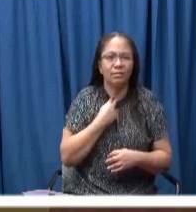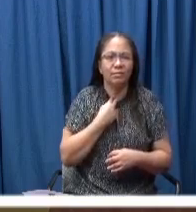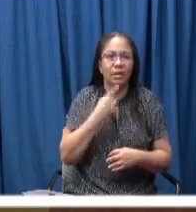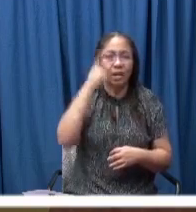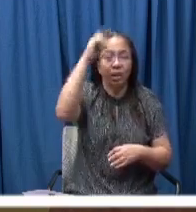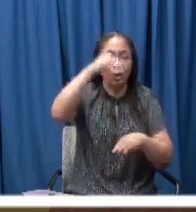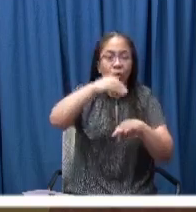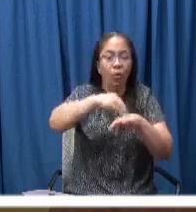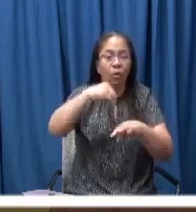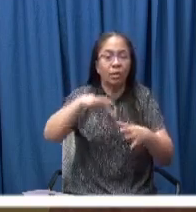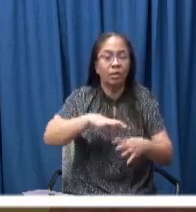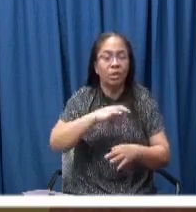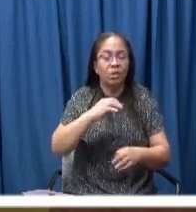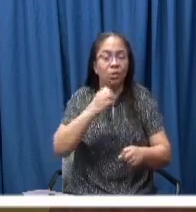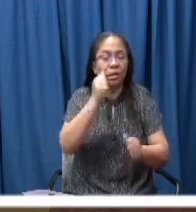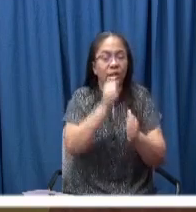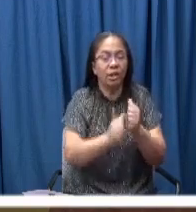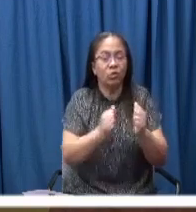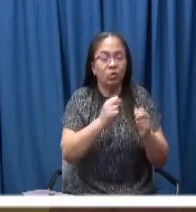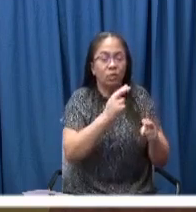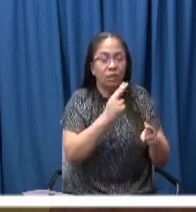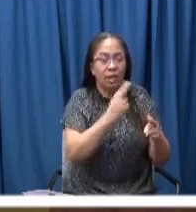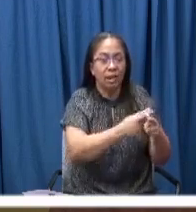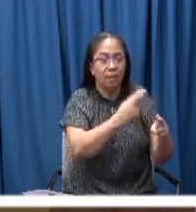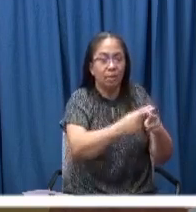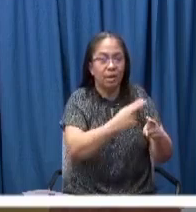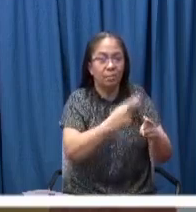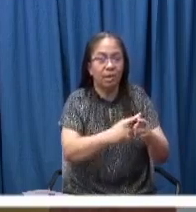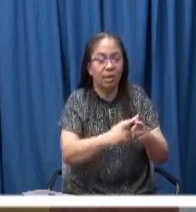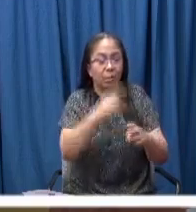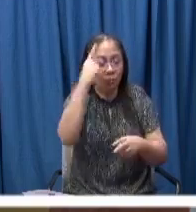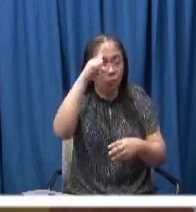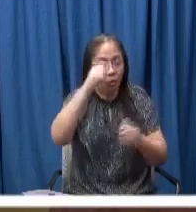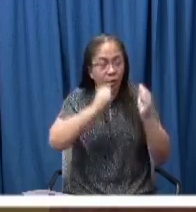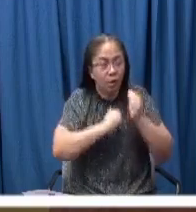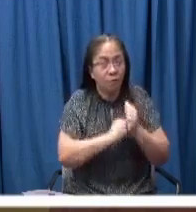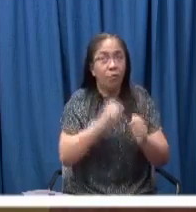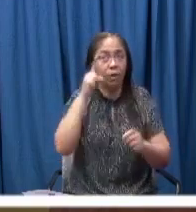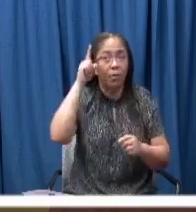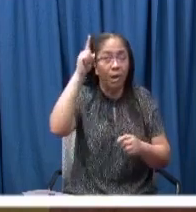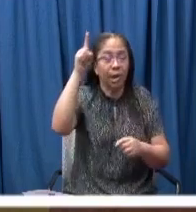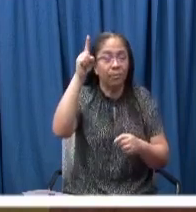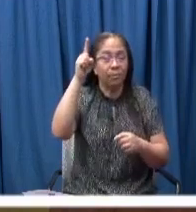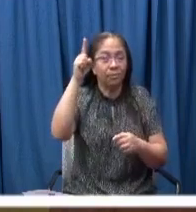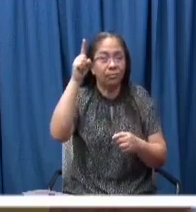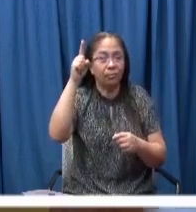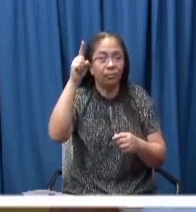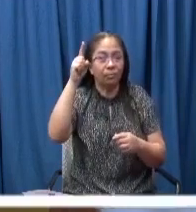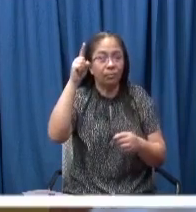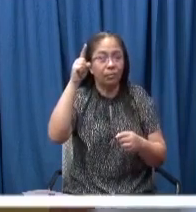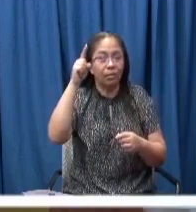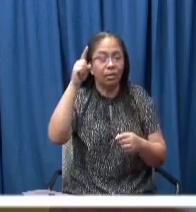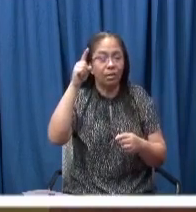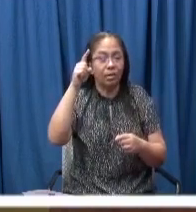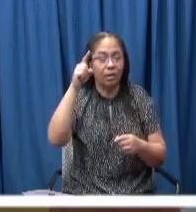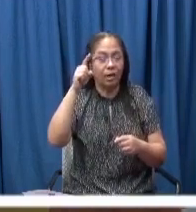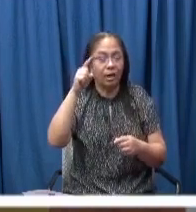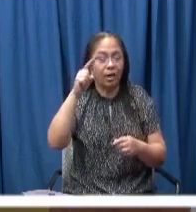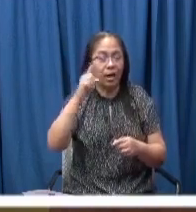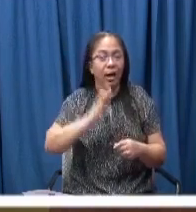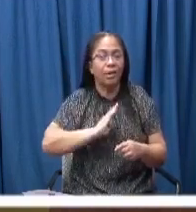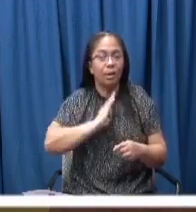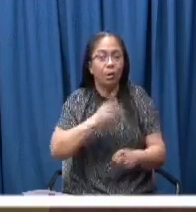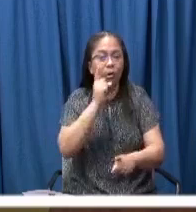name, to follow him, and to be on the path that he